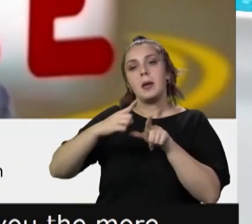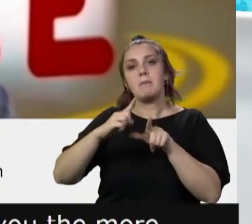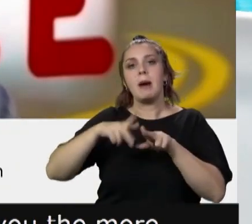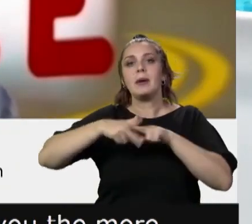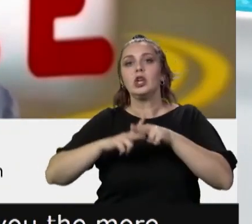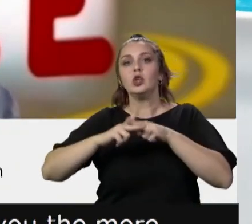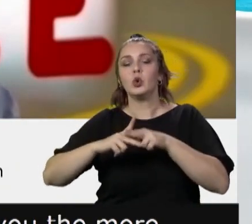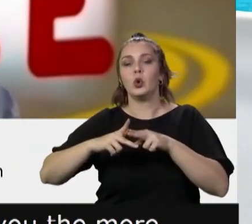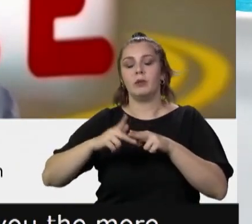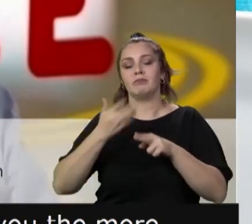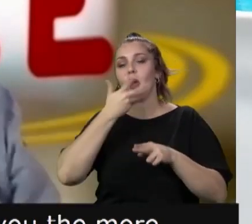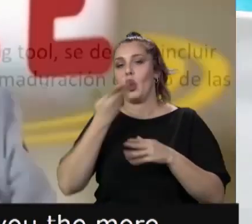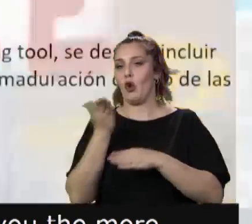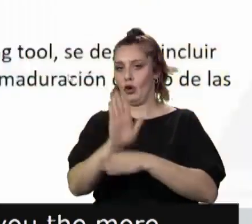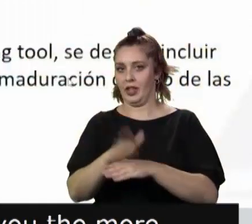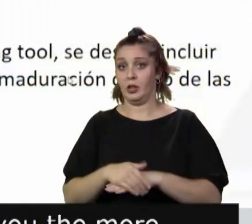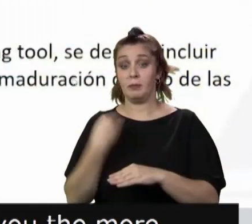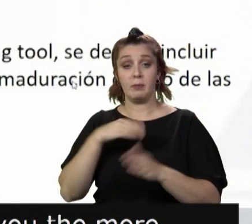It's not knowing the